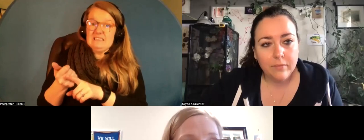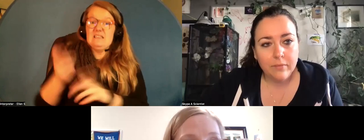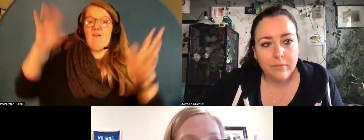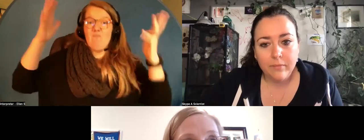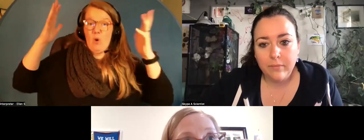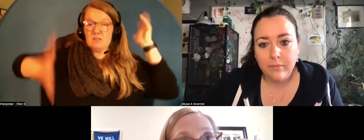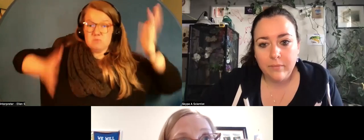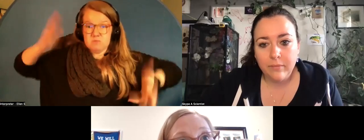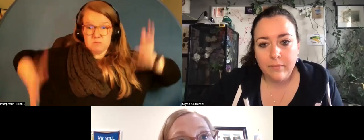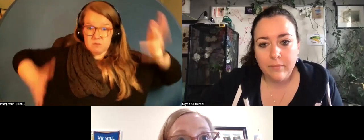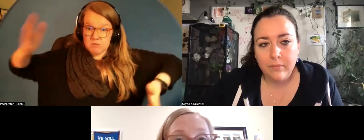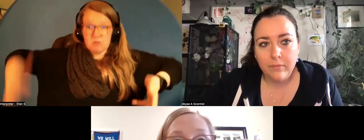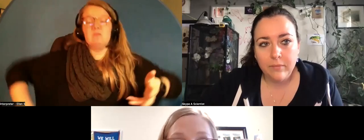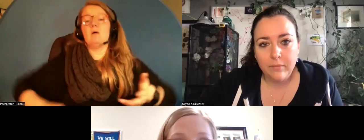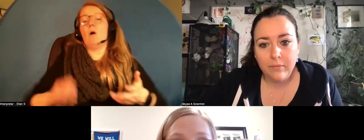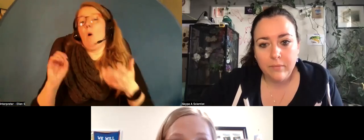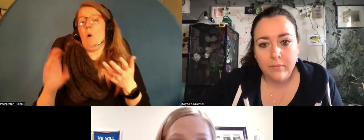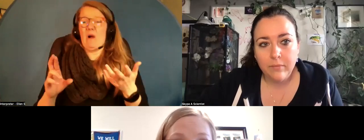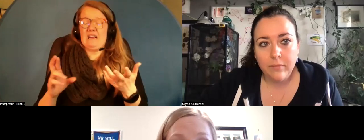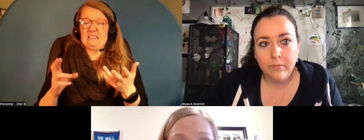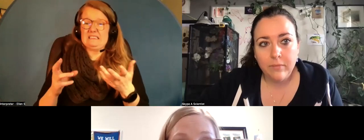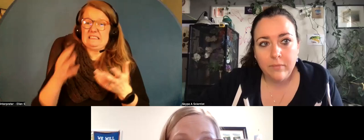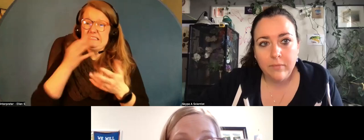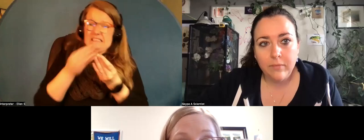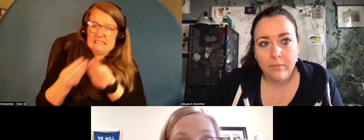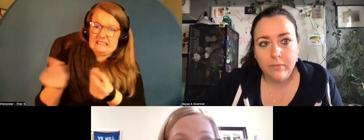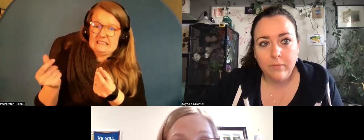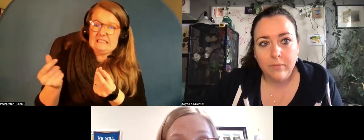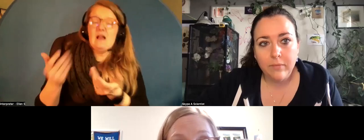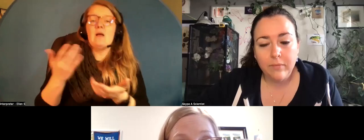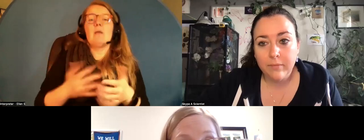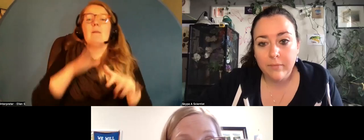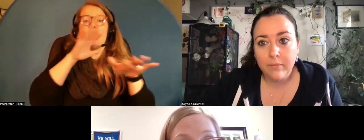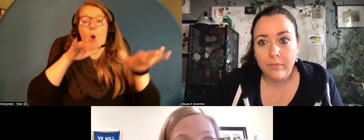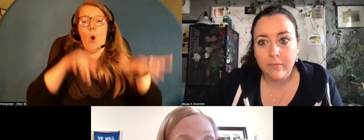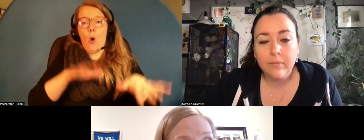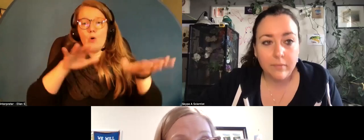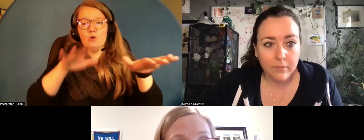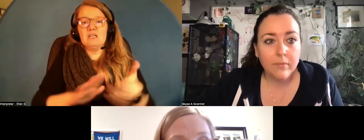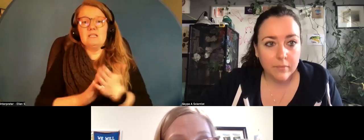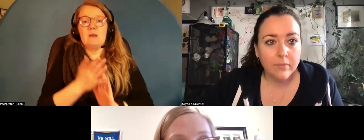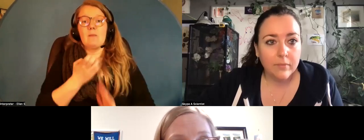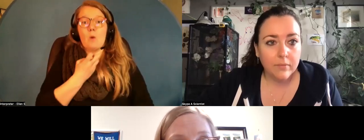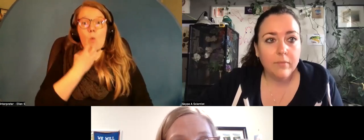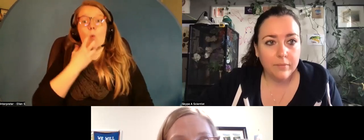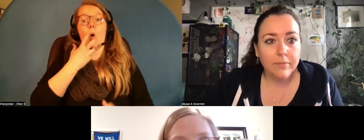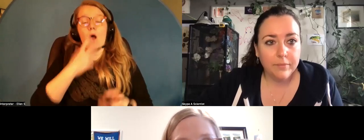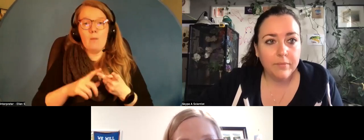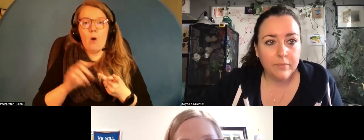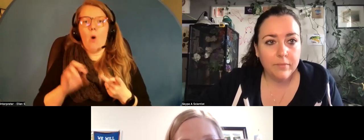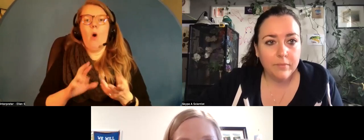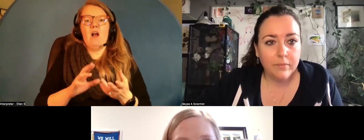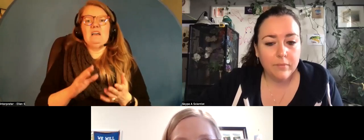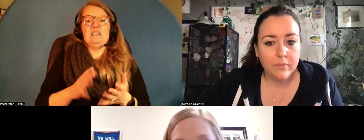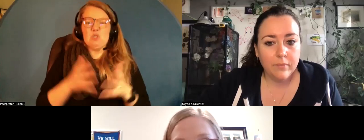or maybe where they live in the ocean is getting too warm or becoming too acidic because of climate change, that